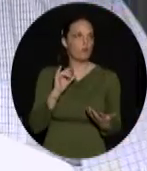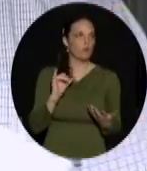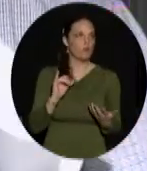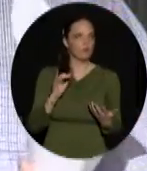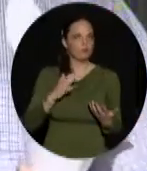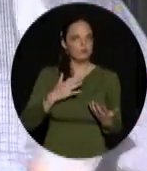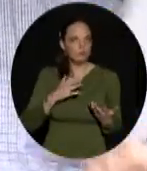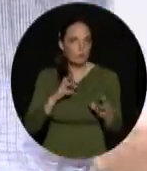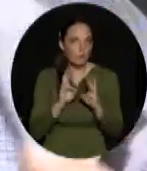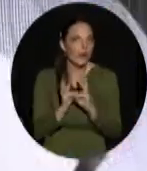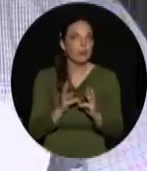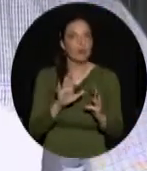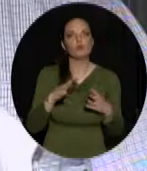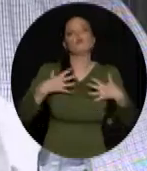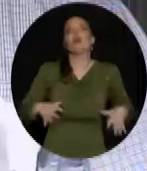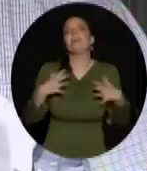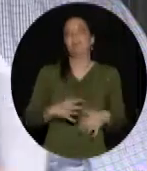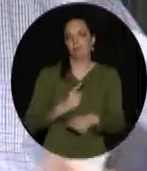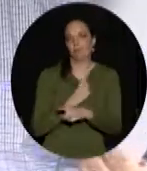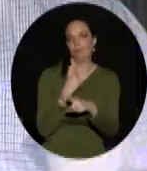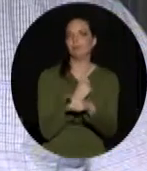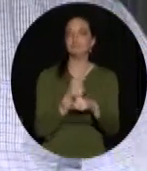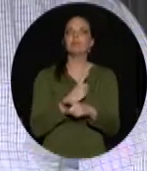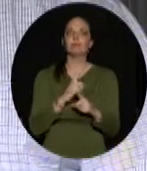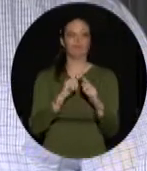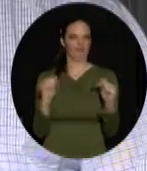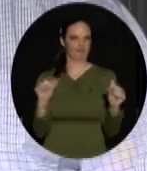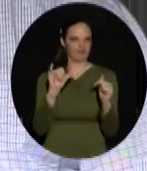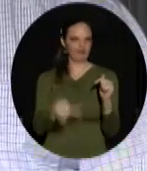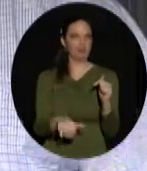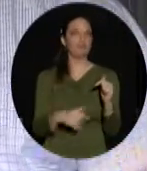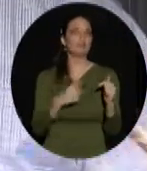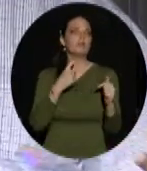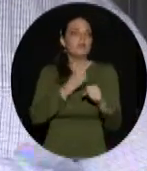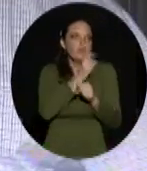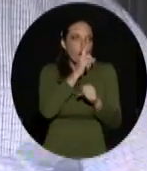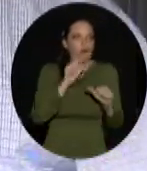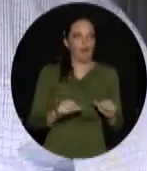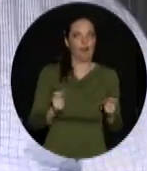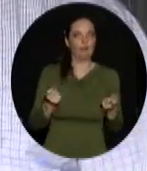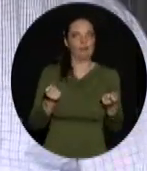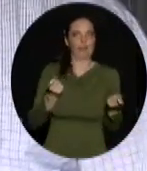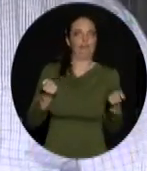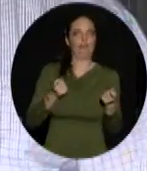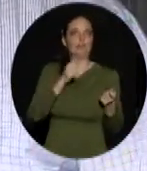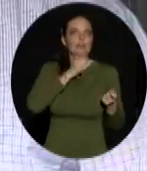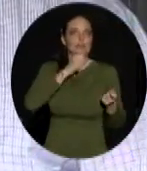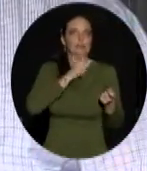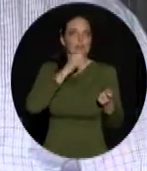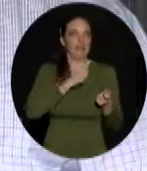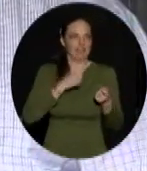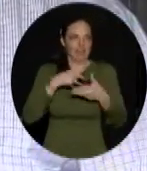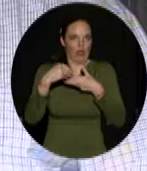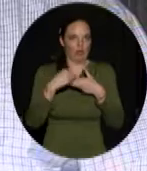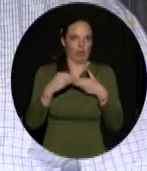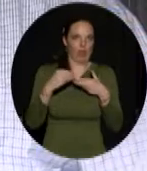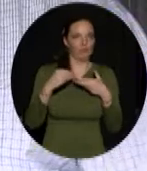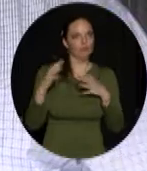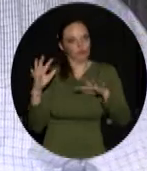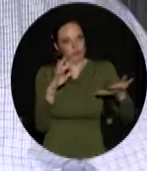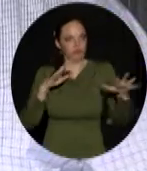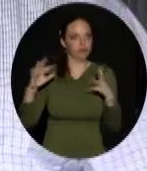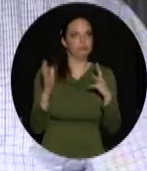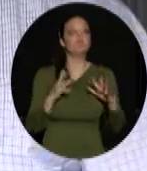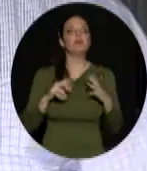weather, your dress for the weather, all those sorts of things, and making sure that you can handle the elements when you're out in the elements.